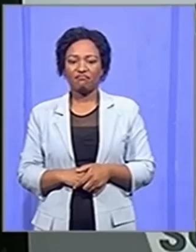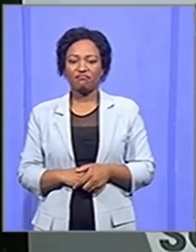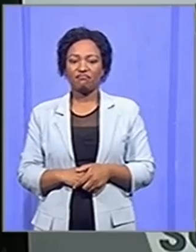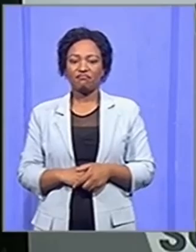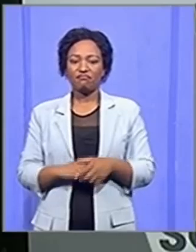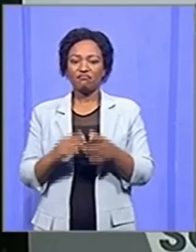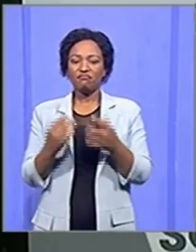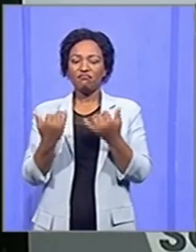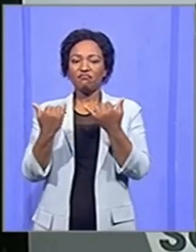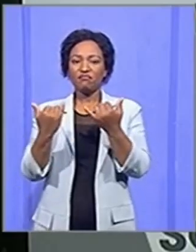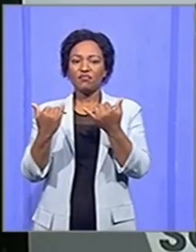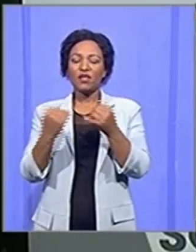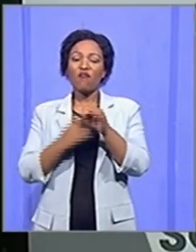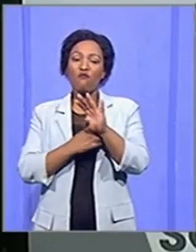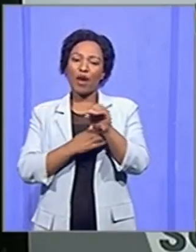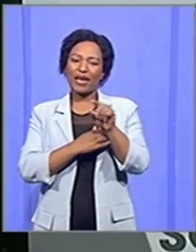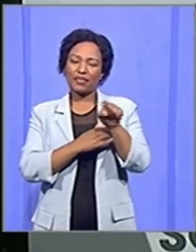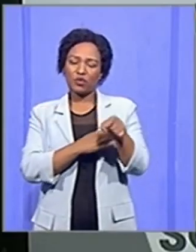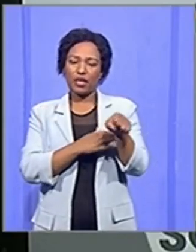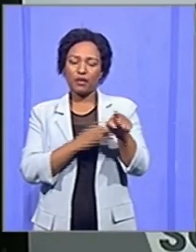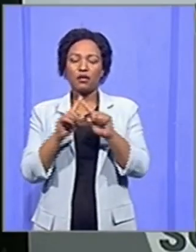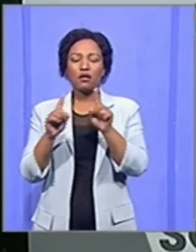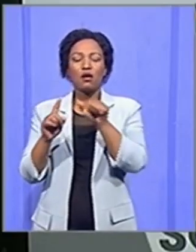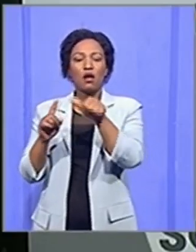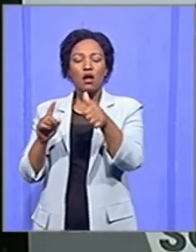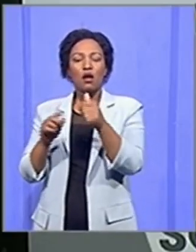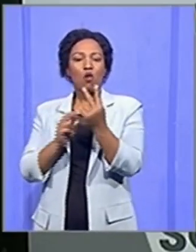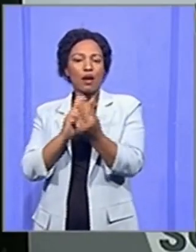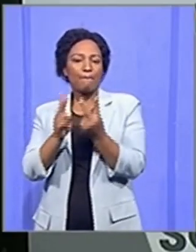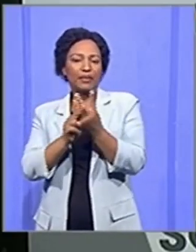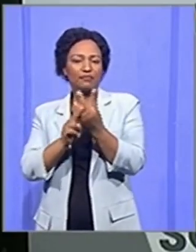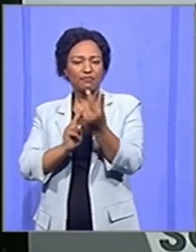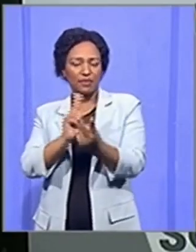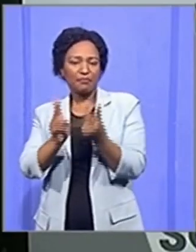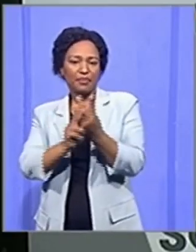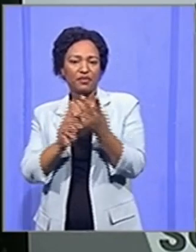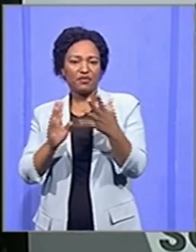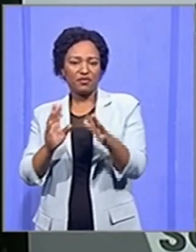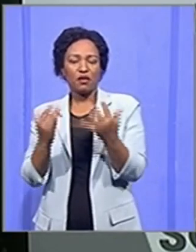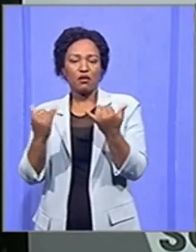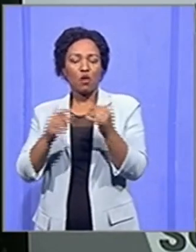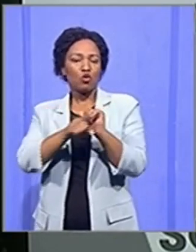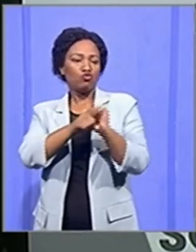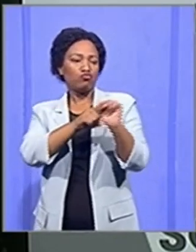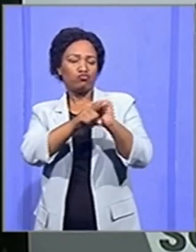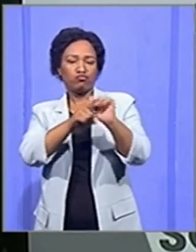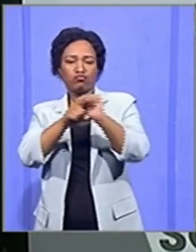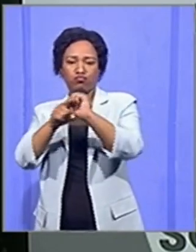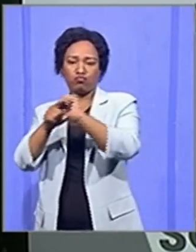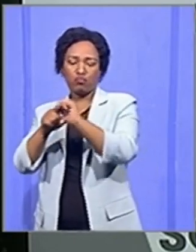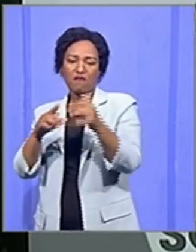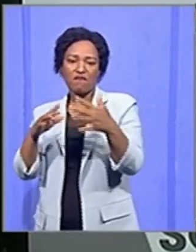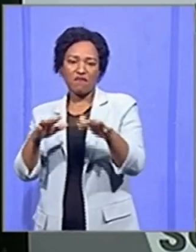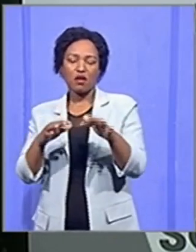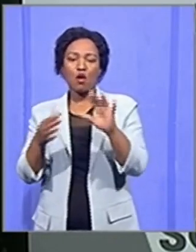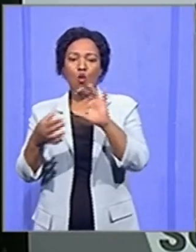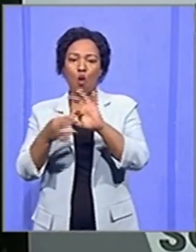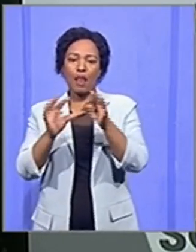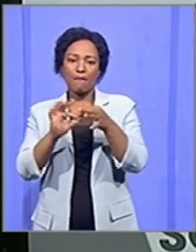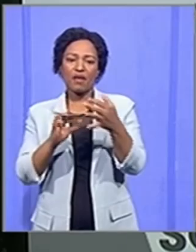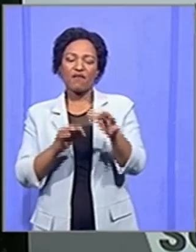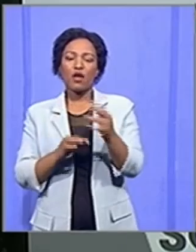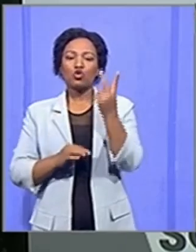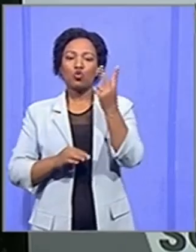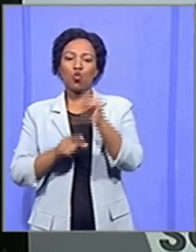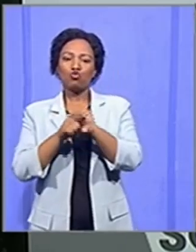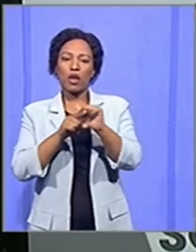repetition, and we just didn't have the time to do it. So now we've had the time. I mean, we will have a training camp going into Olympics as well, two training camps going